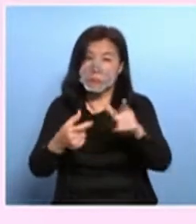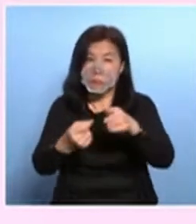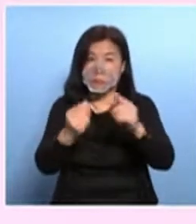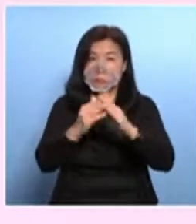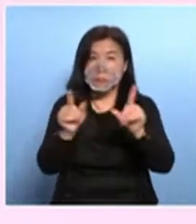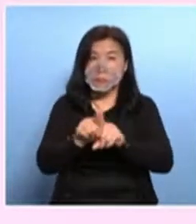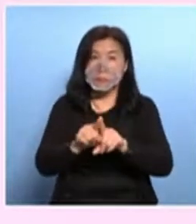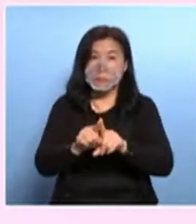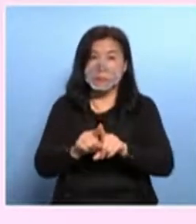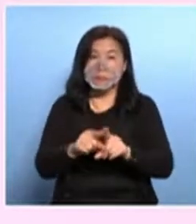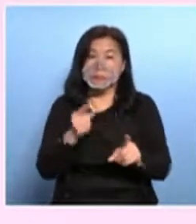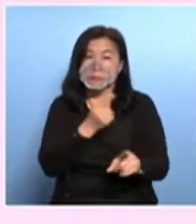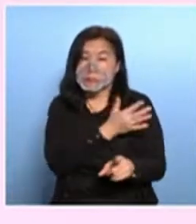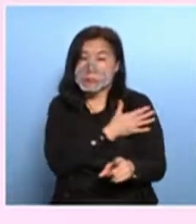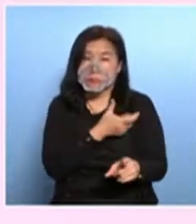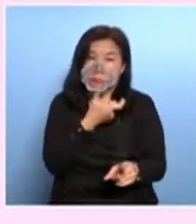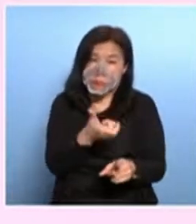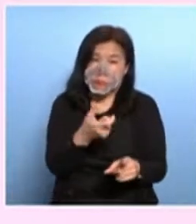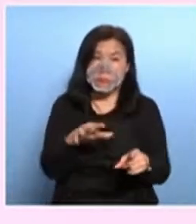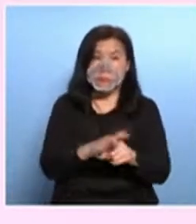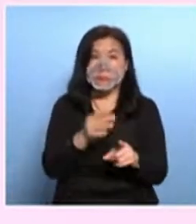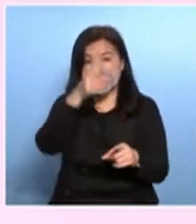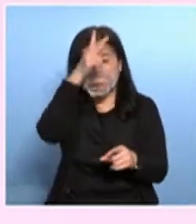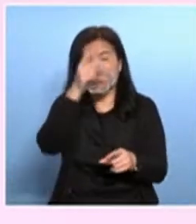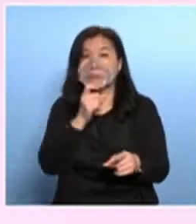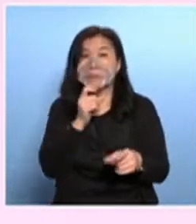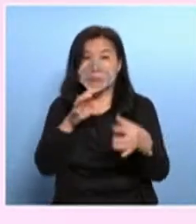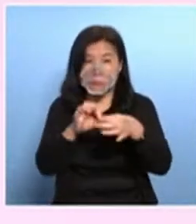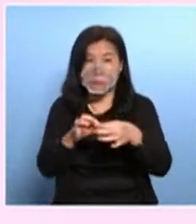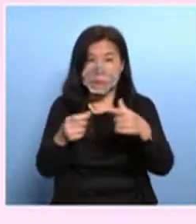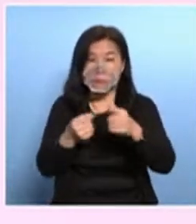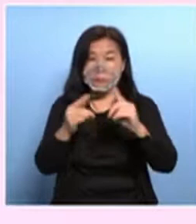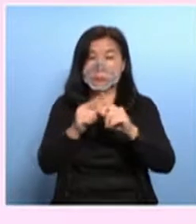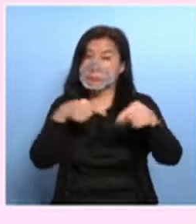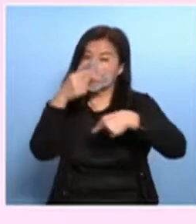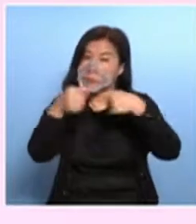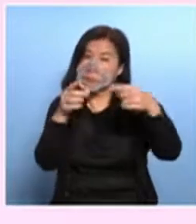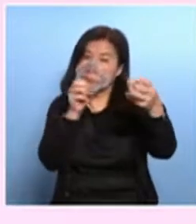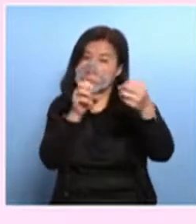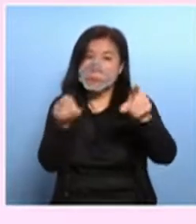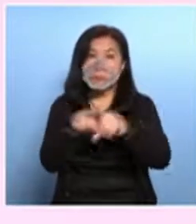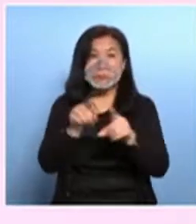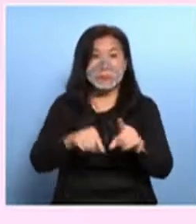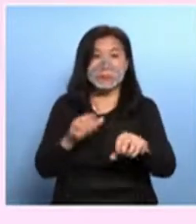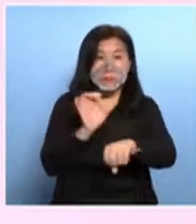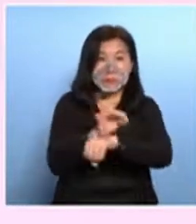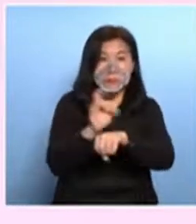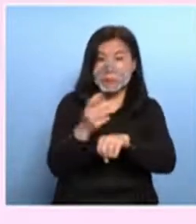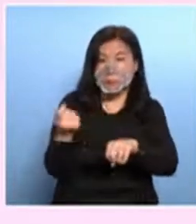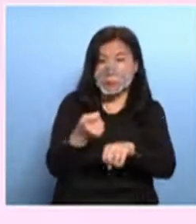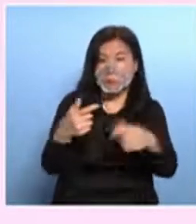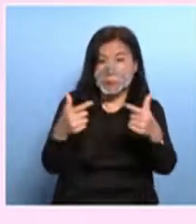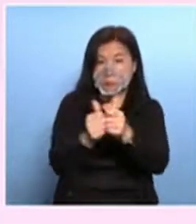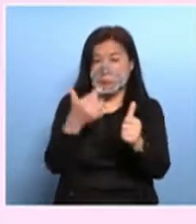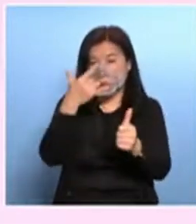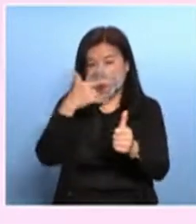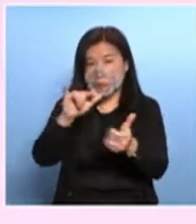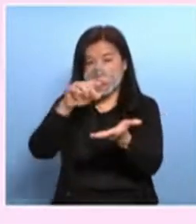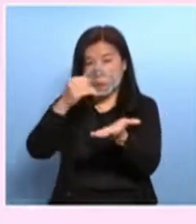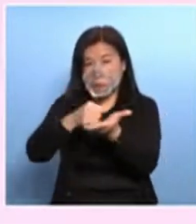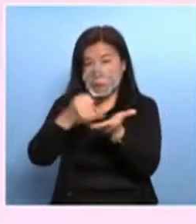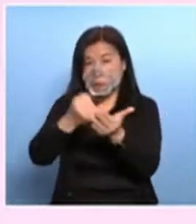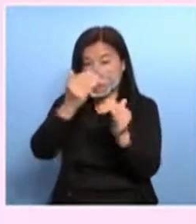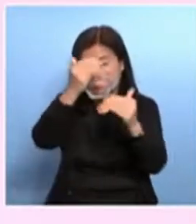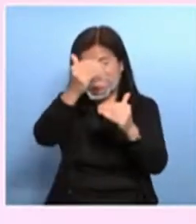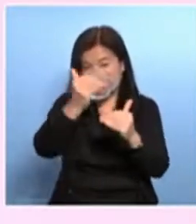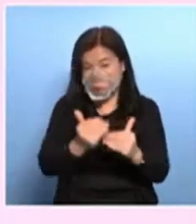maintain the territorial source principle of taxation, as well as minimize the compliance burden on MNEs when implementing BEPS 2.0. The